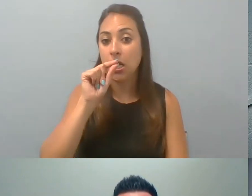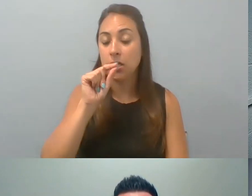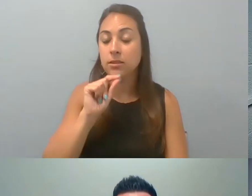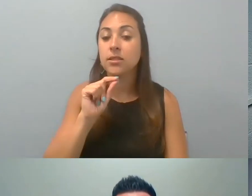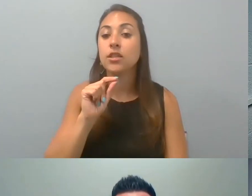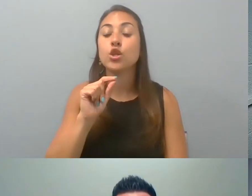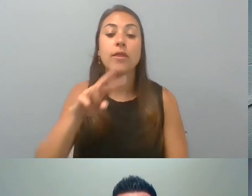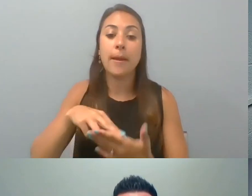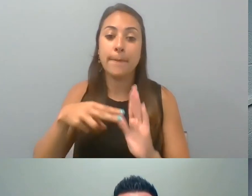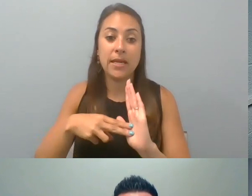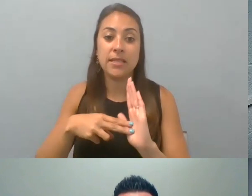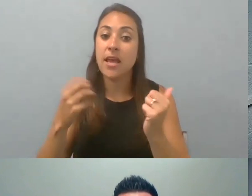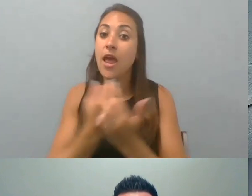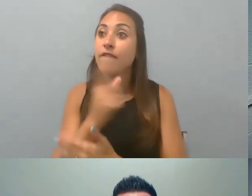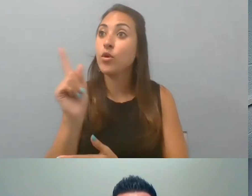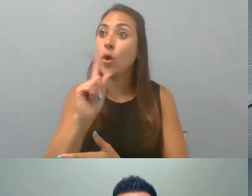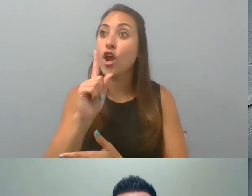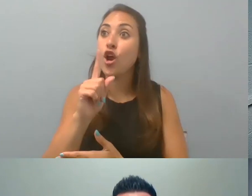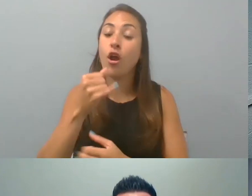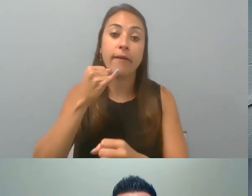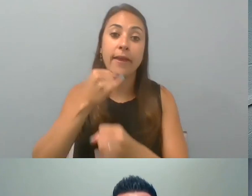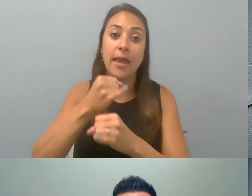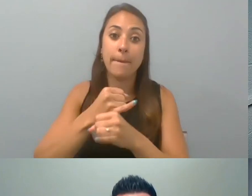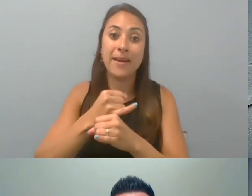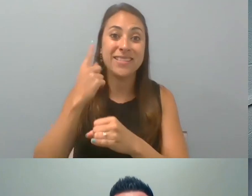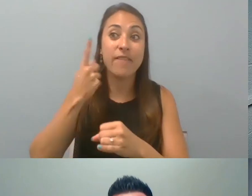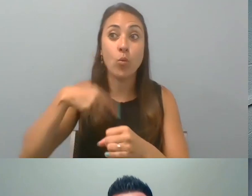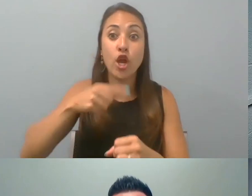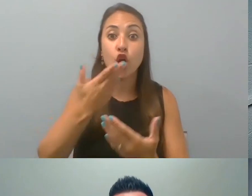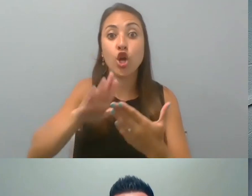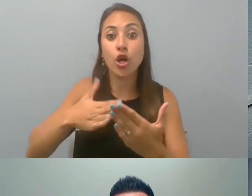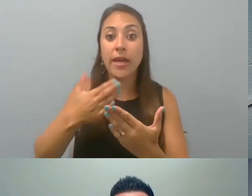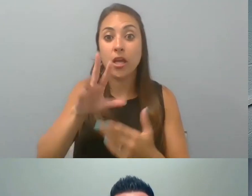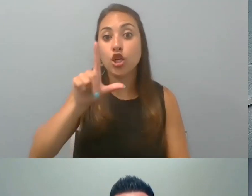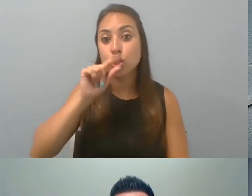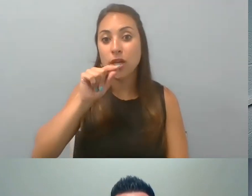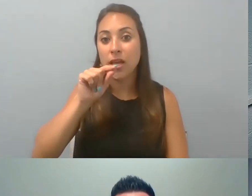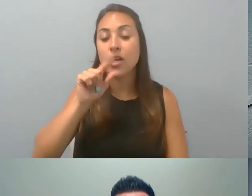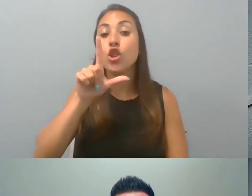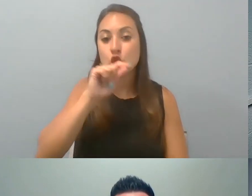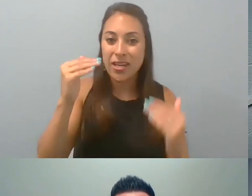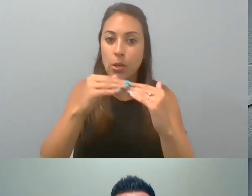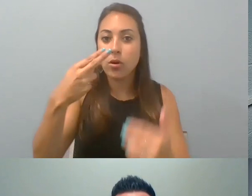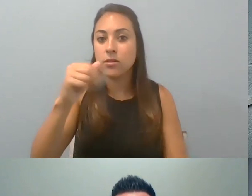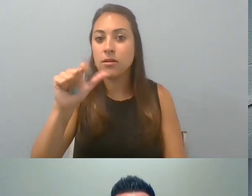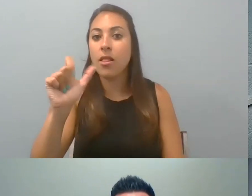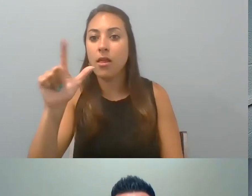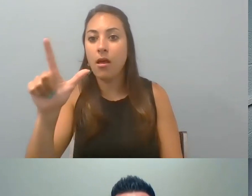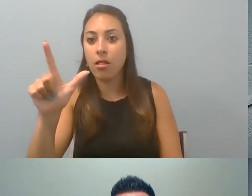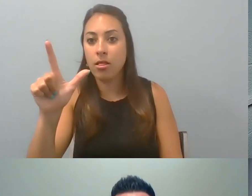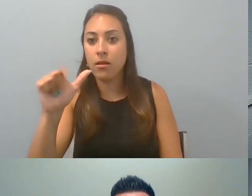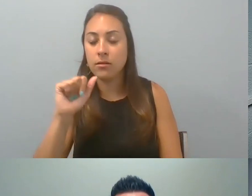on campus where we're cooking from fresh chicken, it is halal now. The reason why I'm distinguishing between fresh is